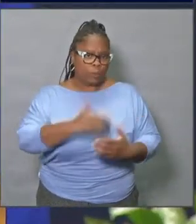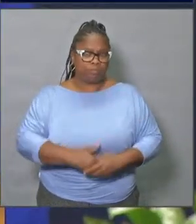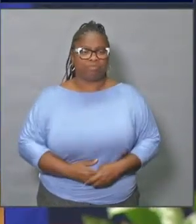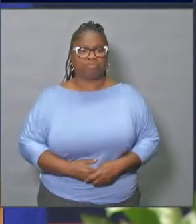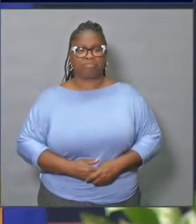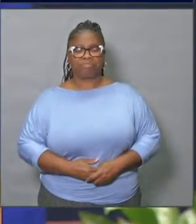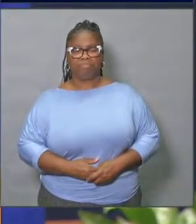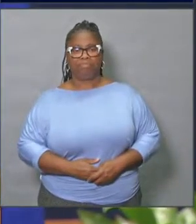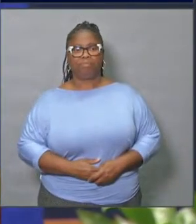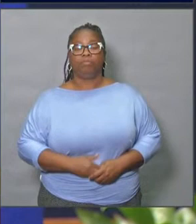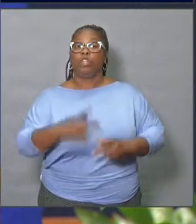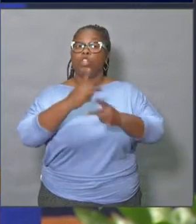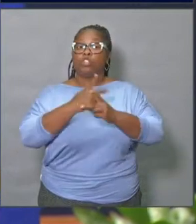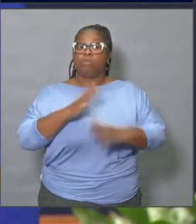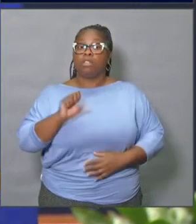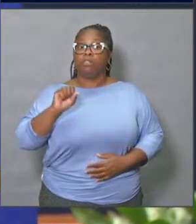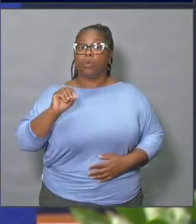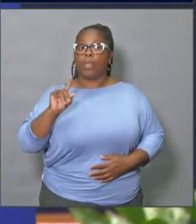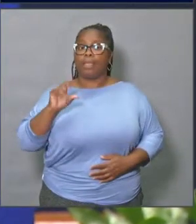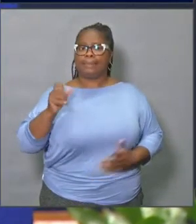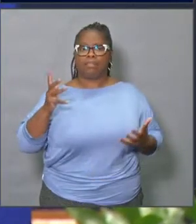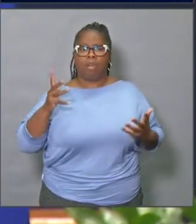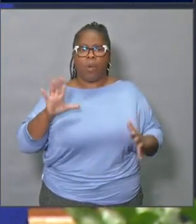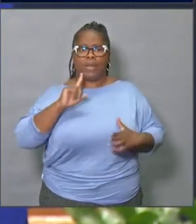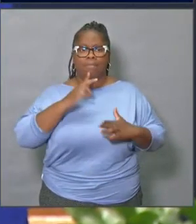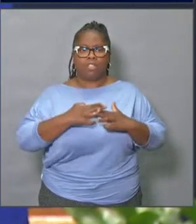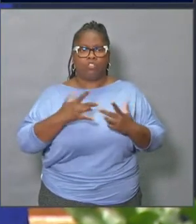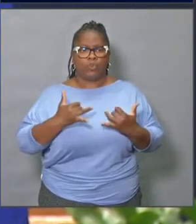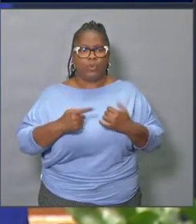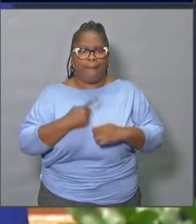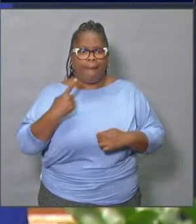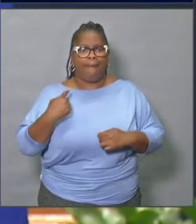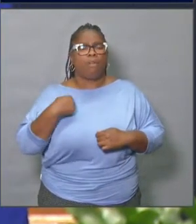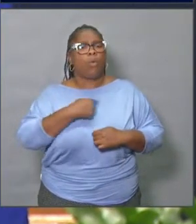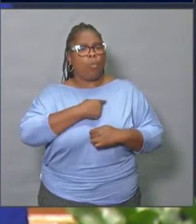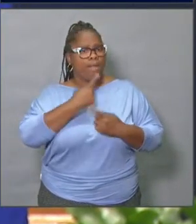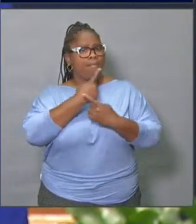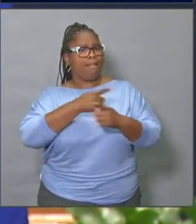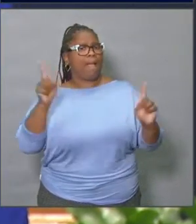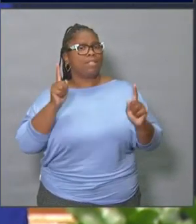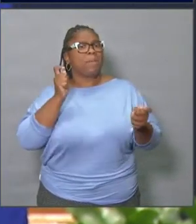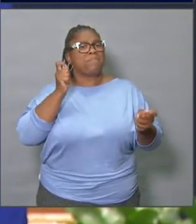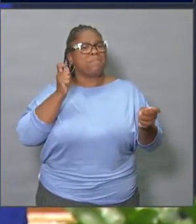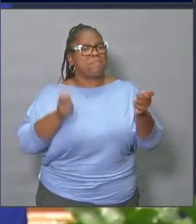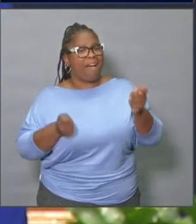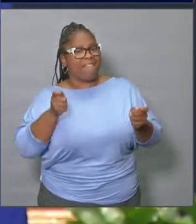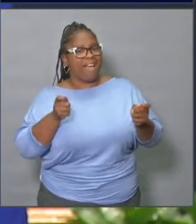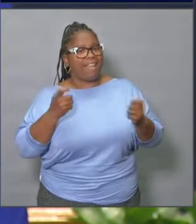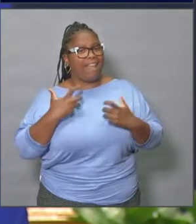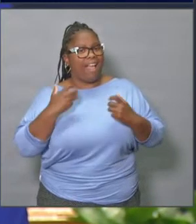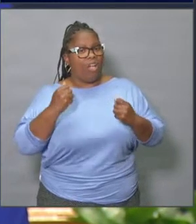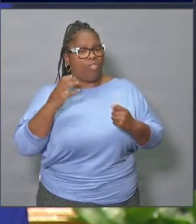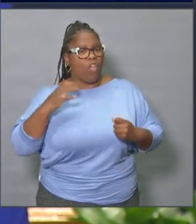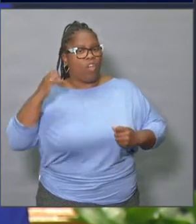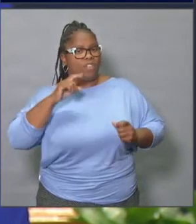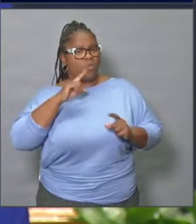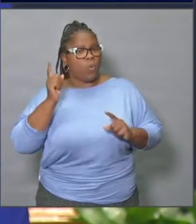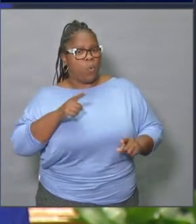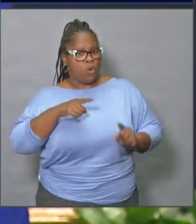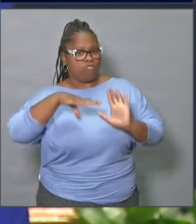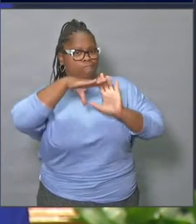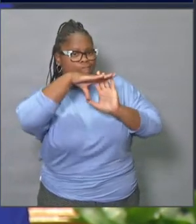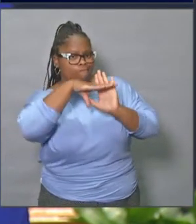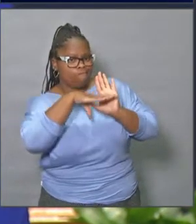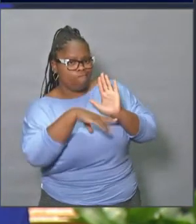Supervisor Solis mentioned, today we're announcing that a modified health officer order and directives for